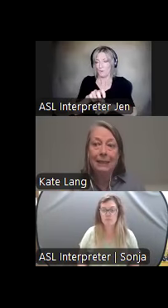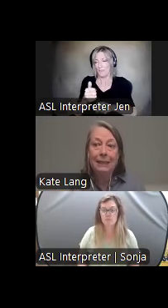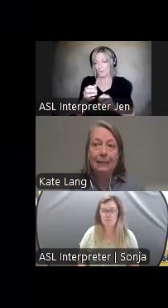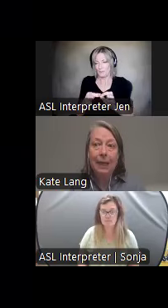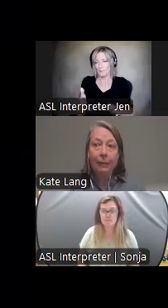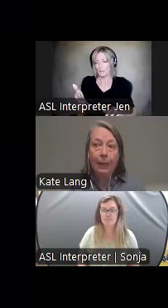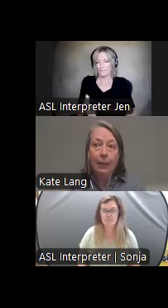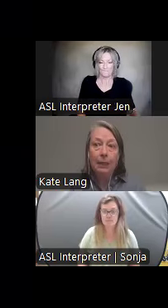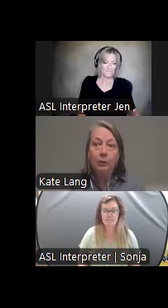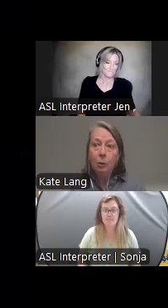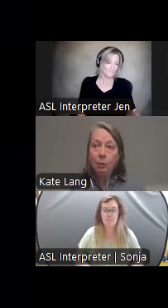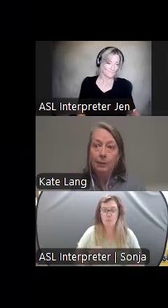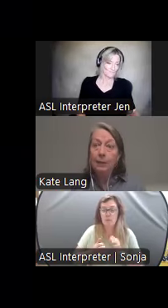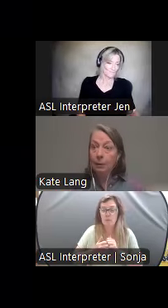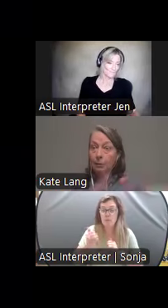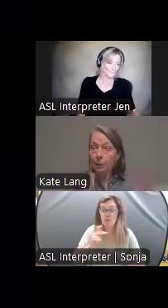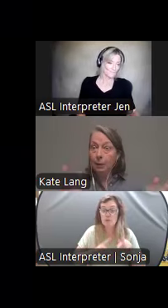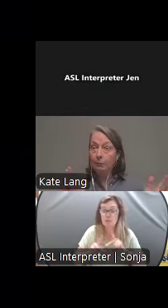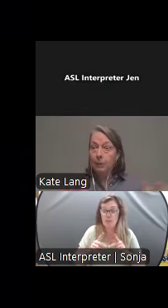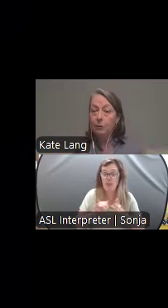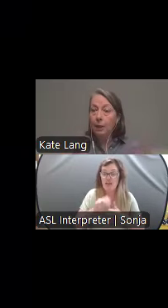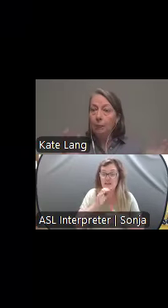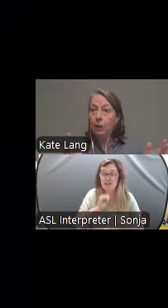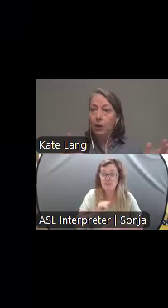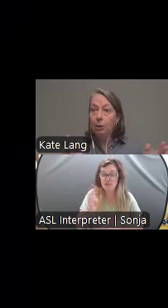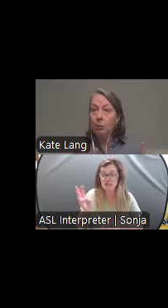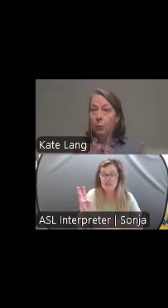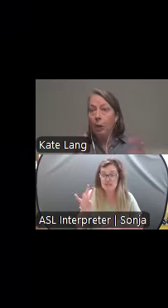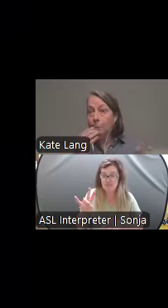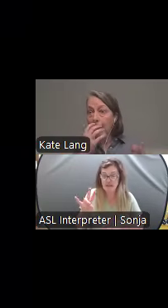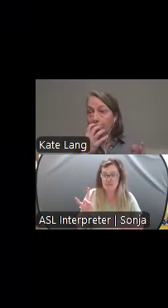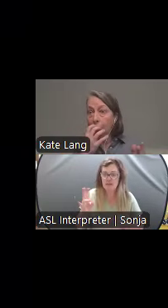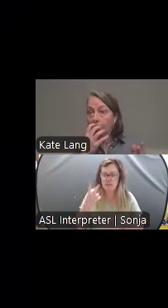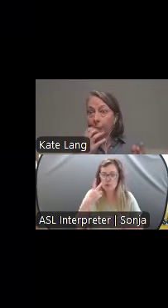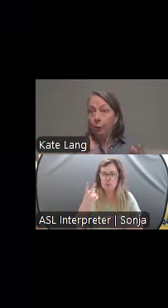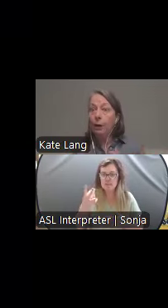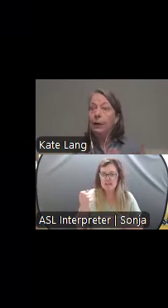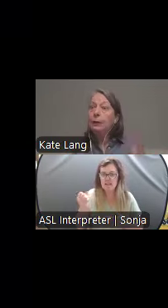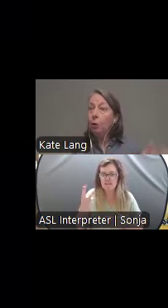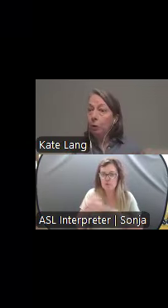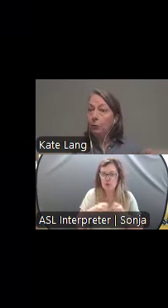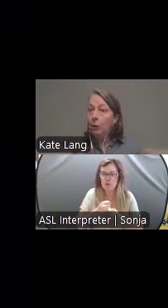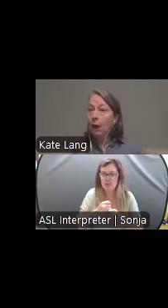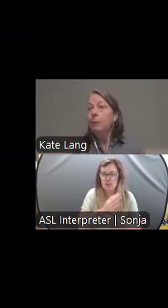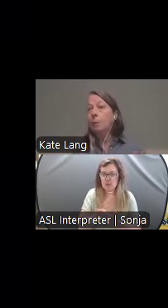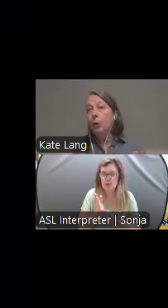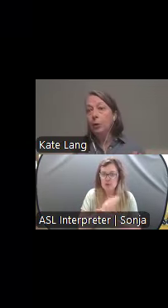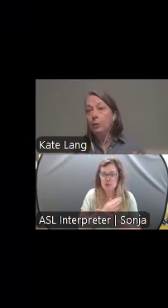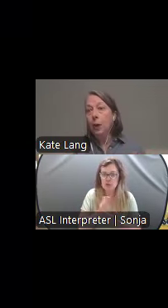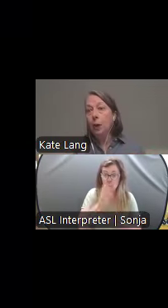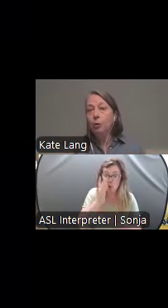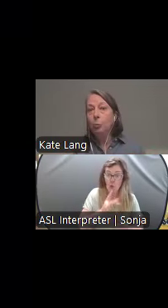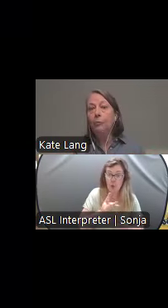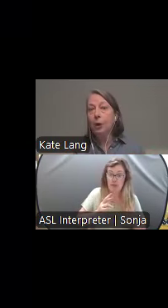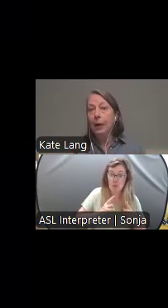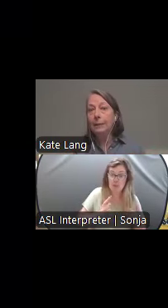be 67. So you can see there's several years where they would be eligible for early retirement, but